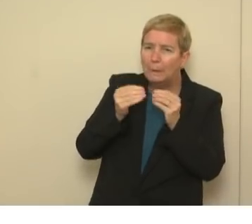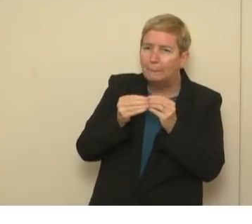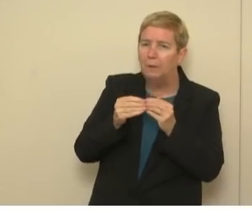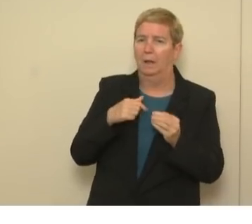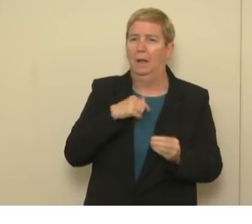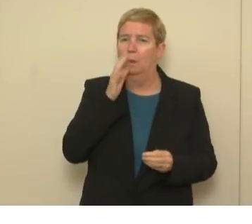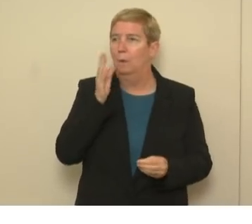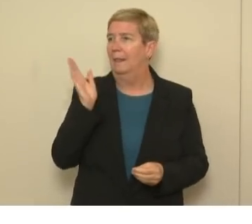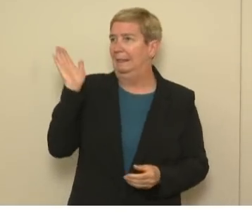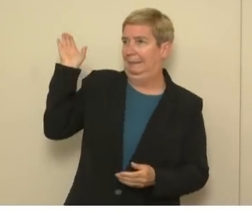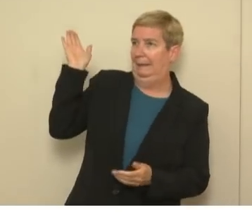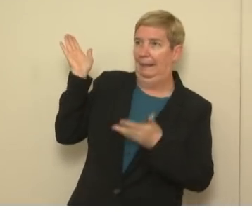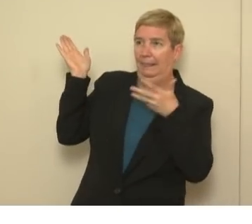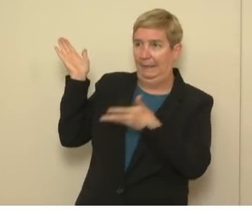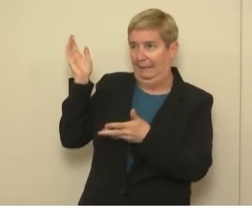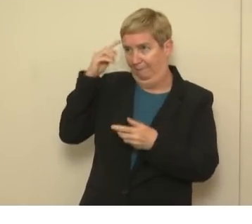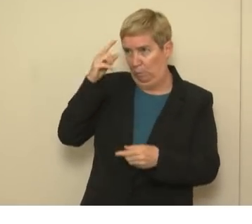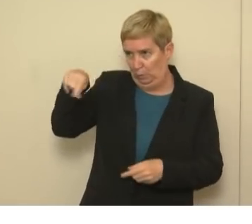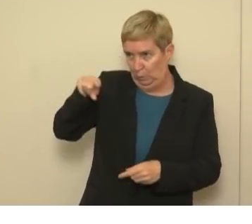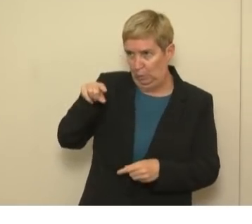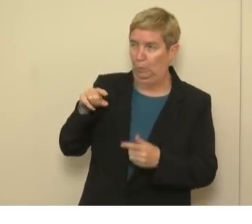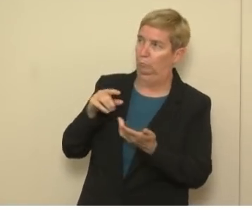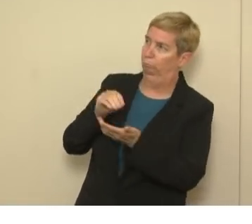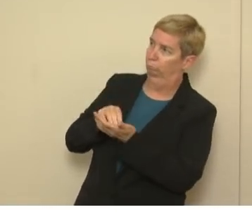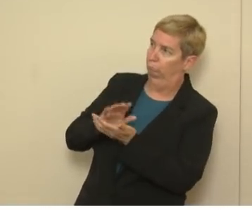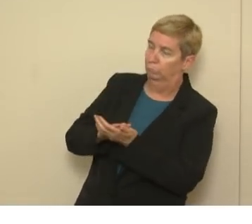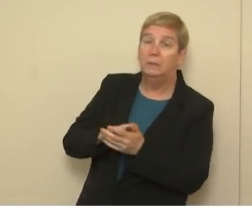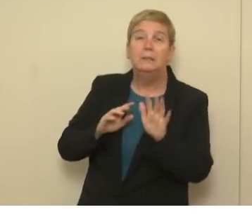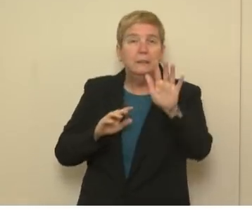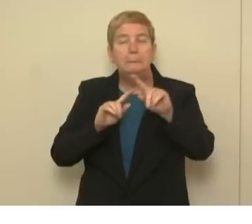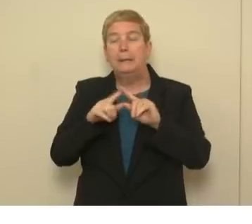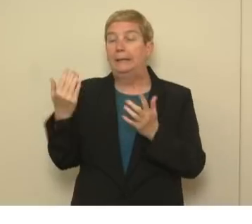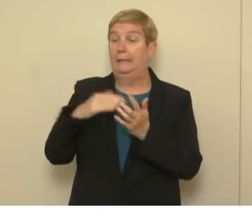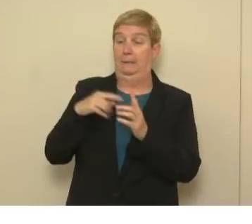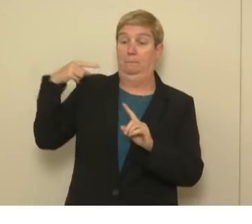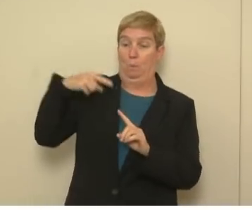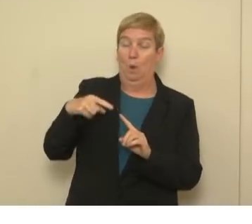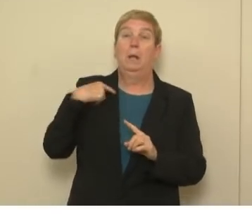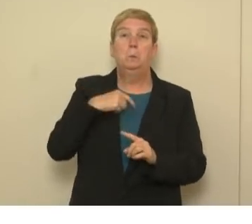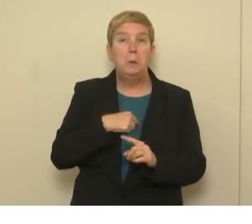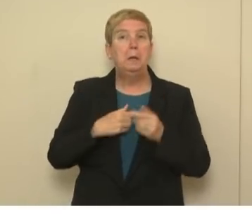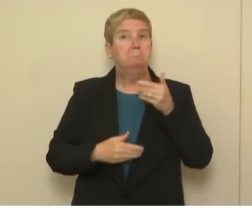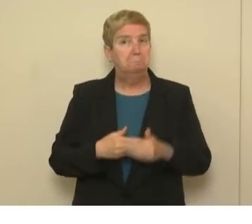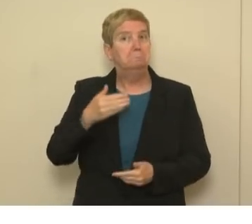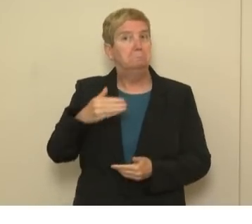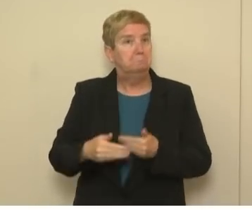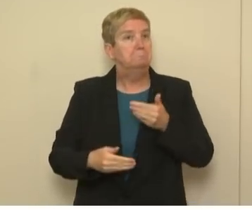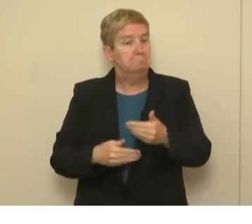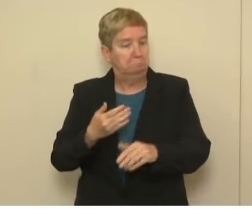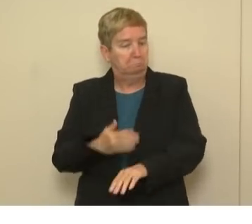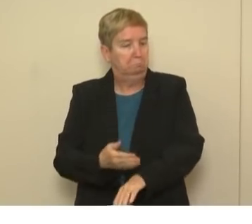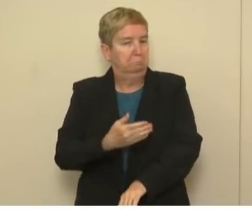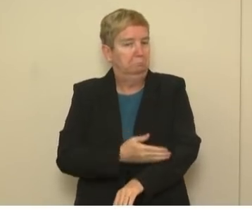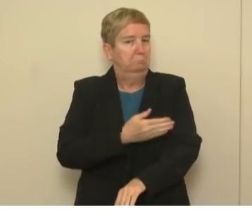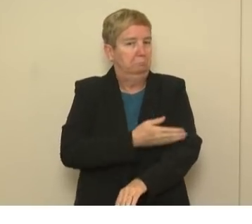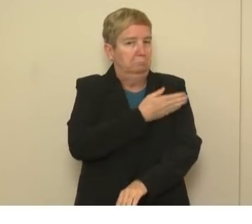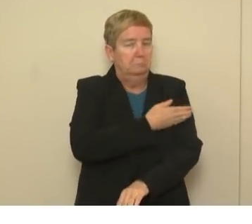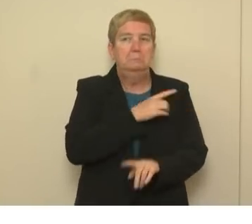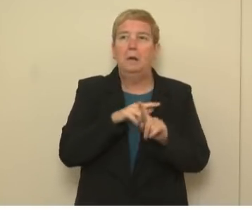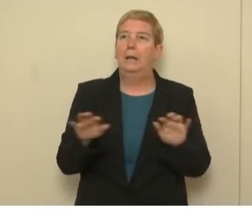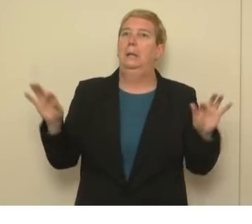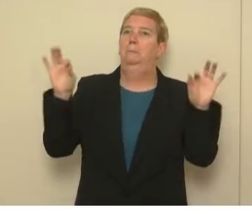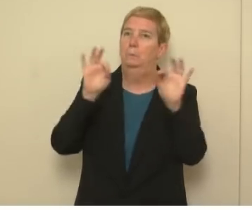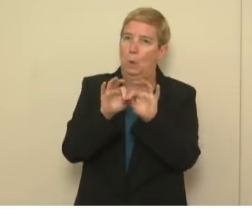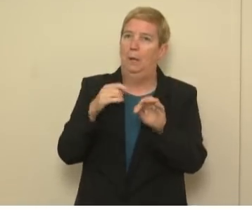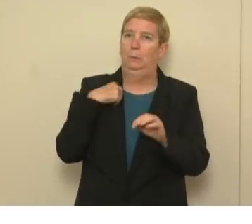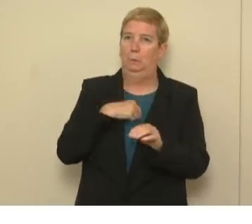for a second. But all in all, we're doing well. We're making progress, but we have to keep doing what we're doing